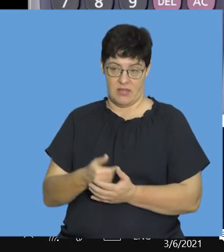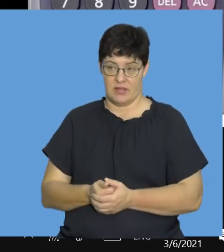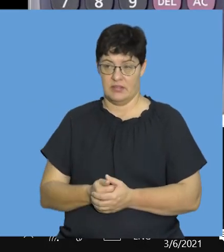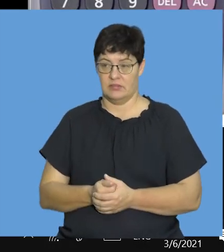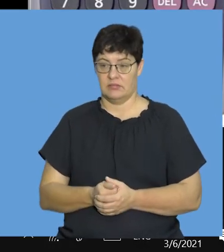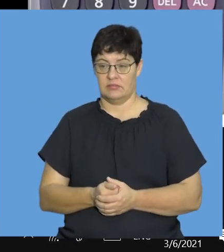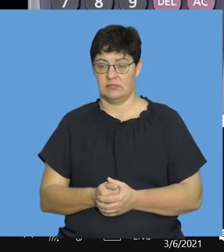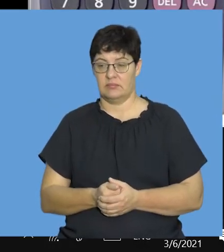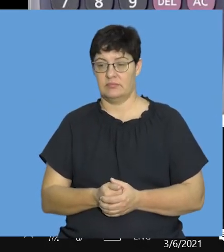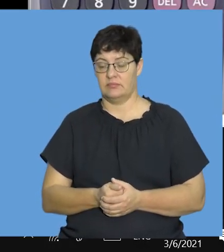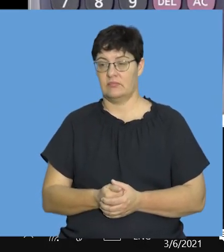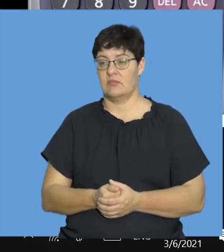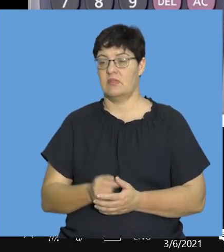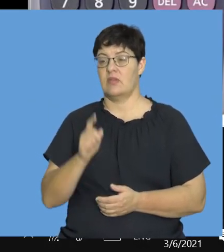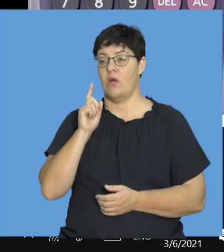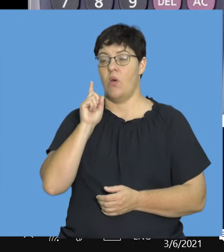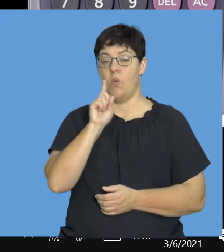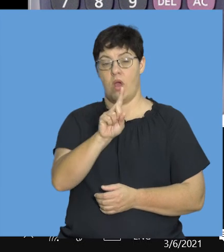say 110,000